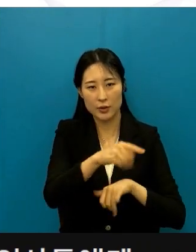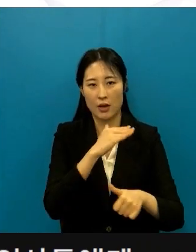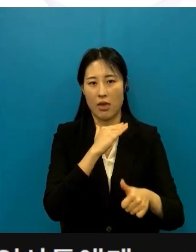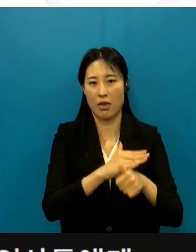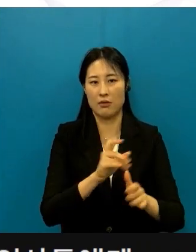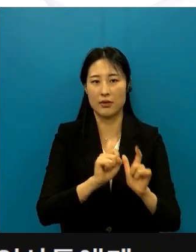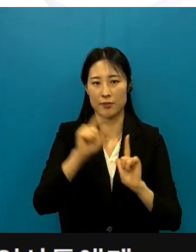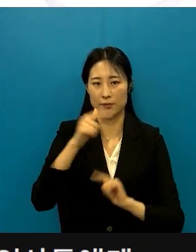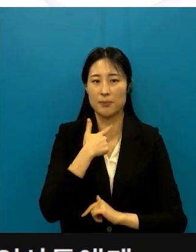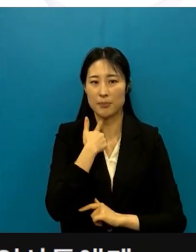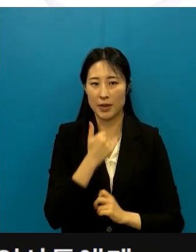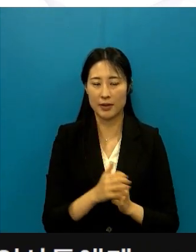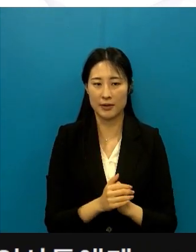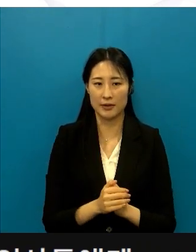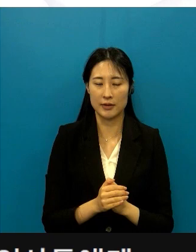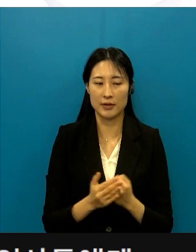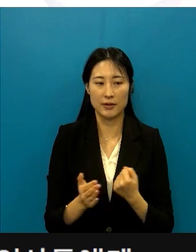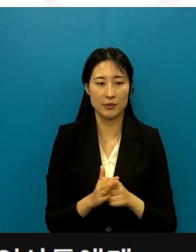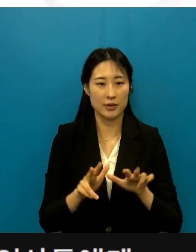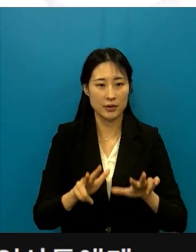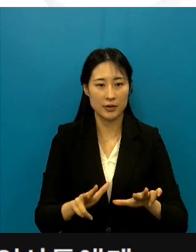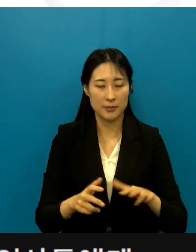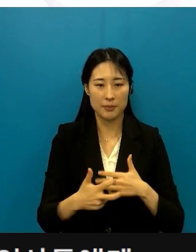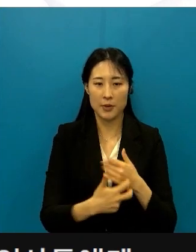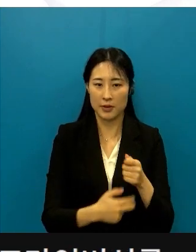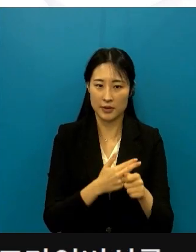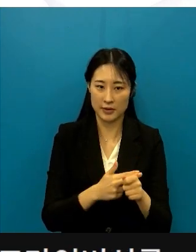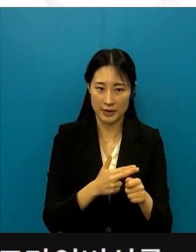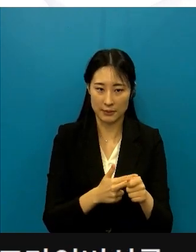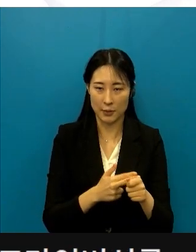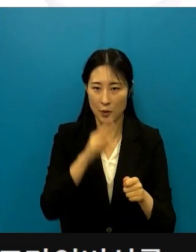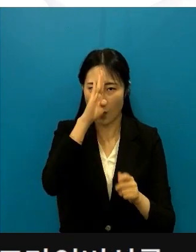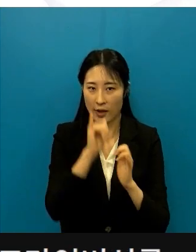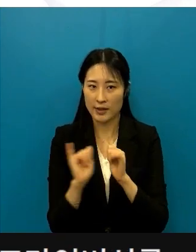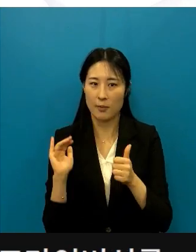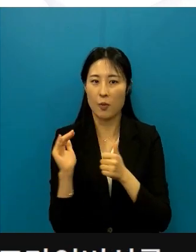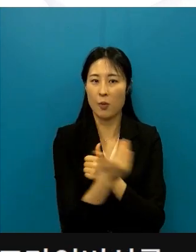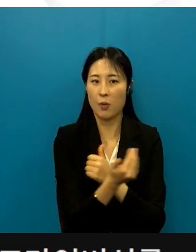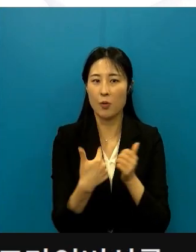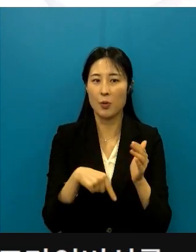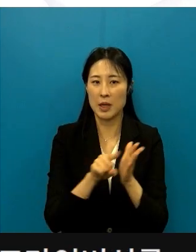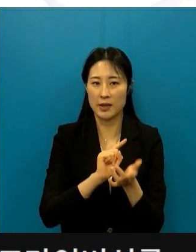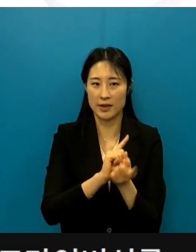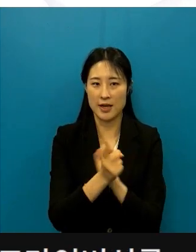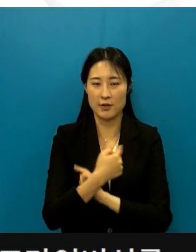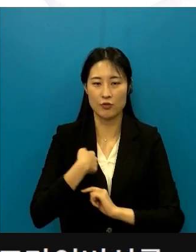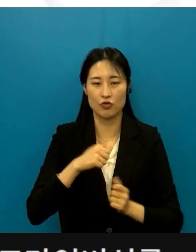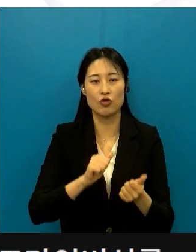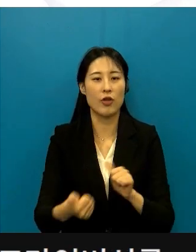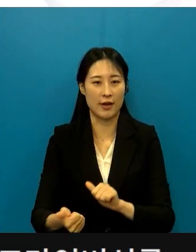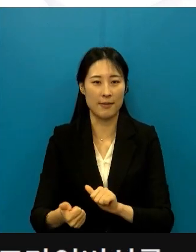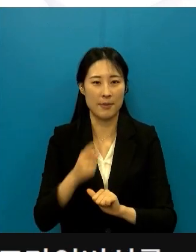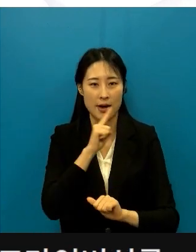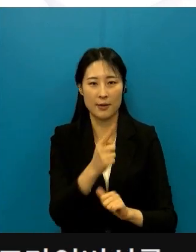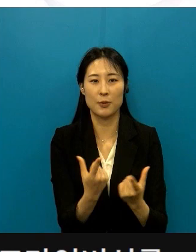why there is such a strong bond between the doctor and the patient in the Netherlands, and why